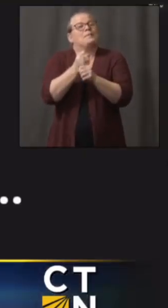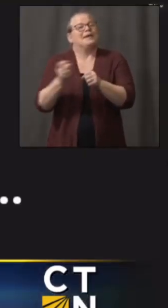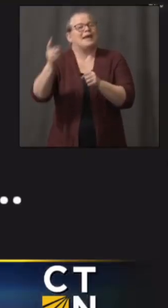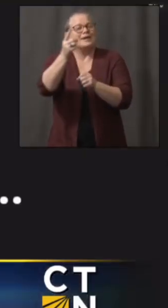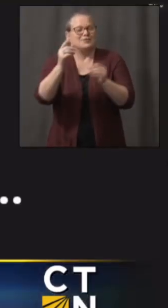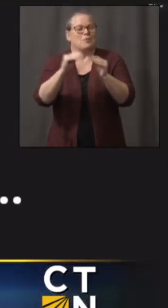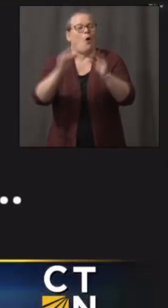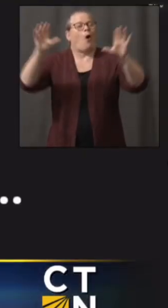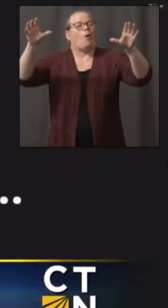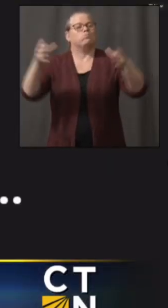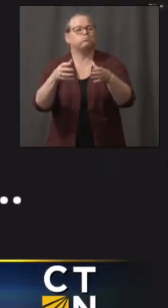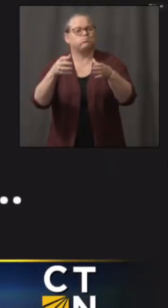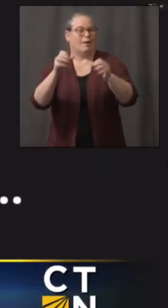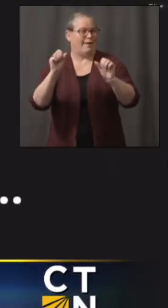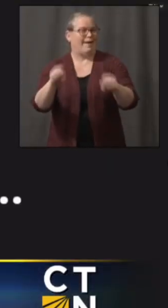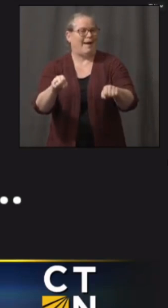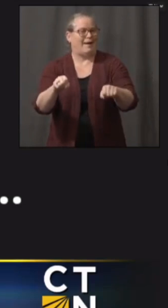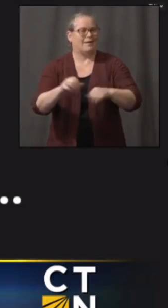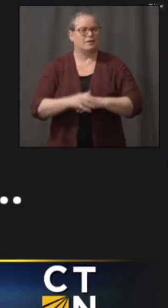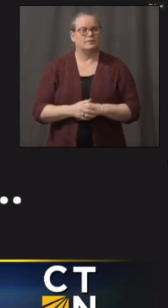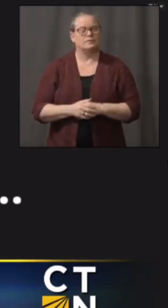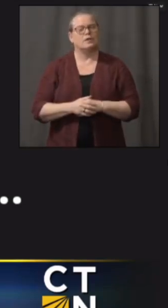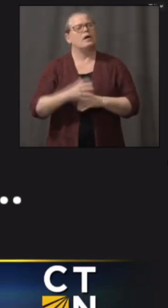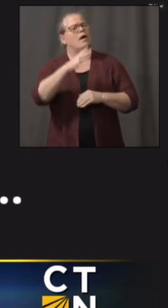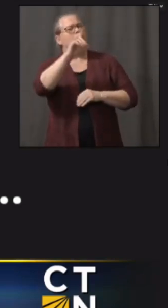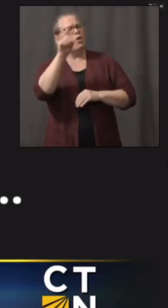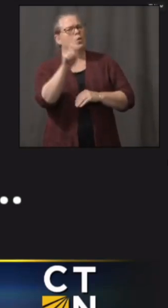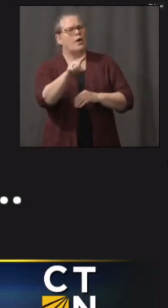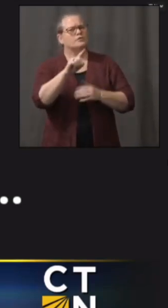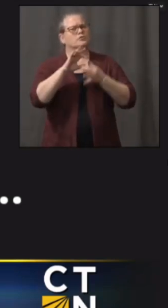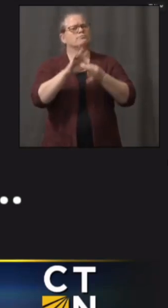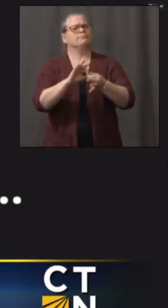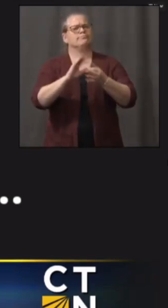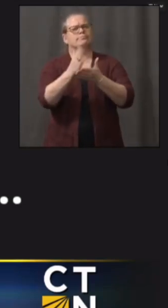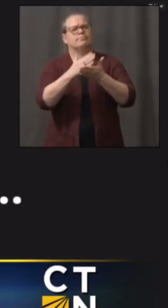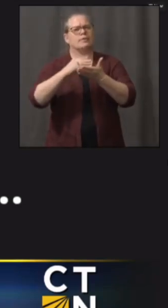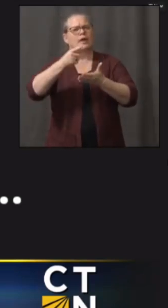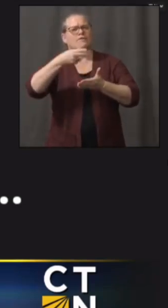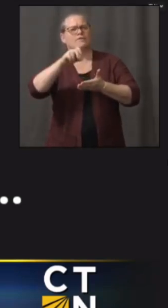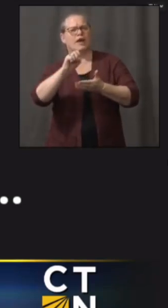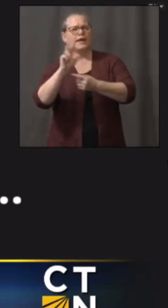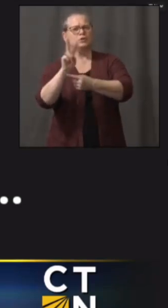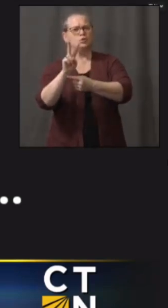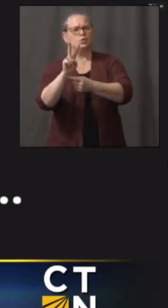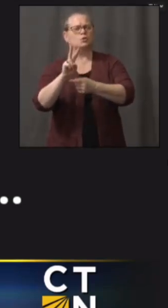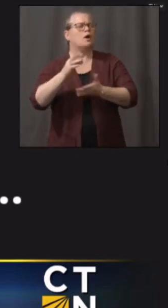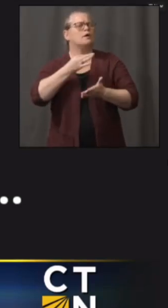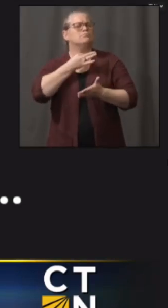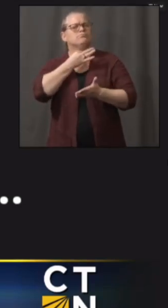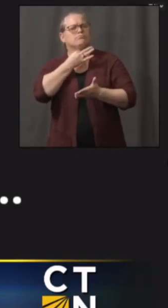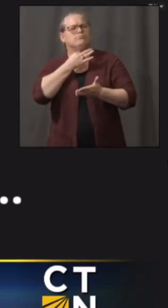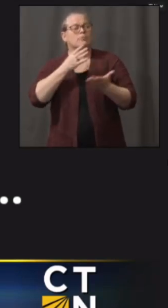about phase 2.1. I'm wondering about the powers on the local level. For example, New Haven's